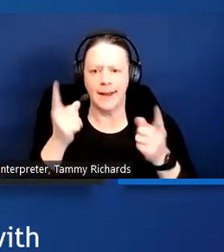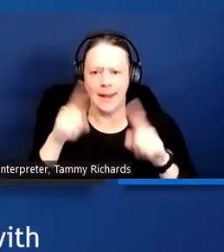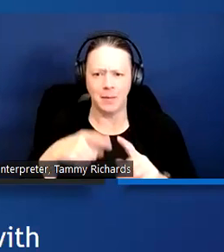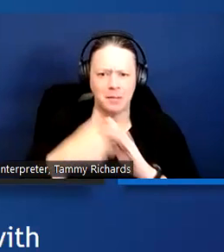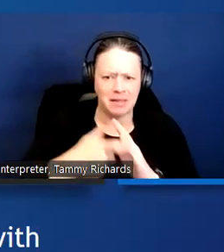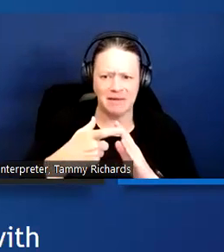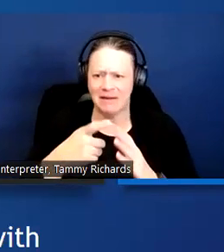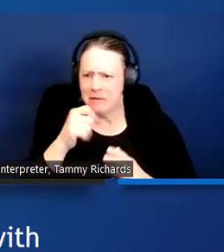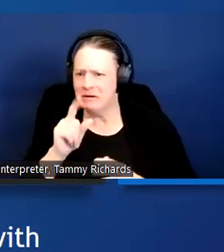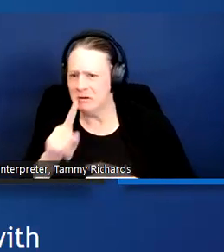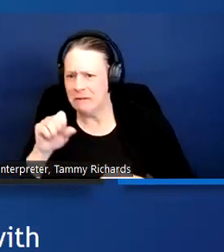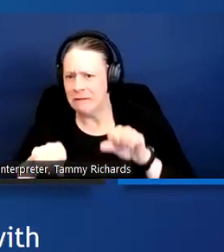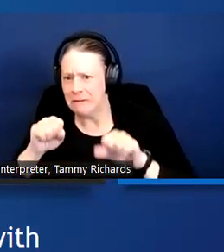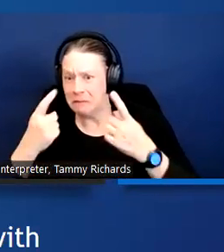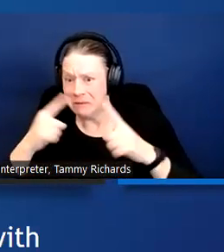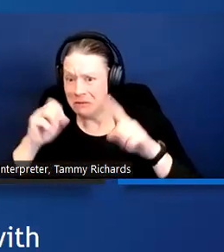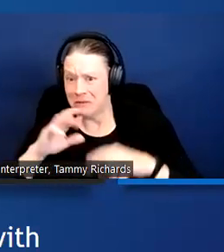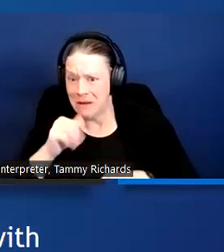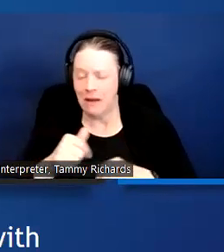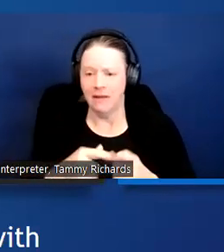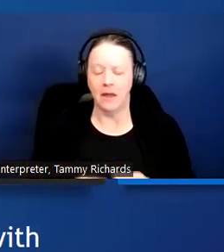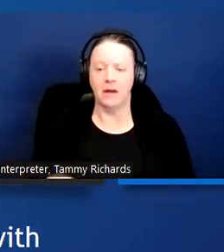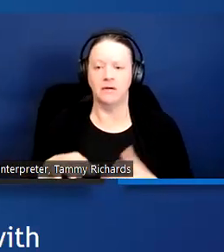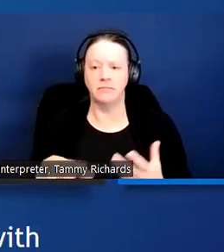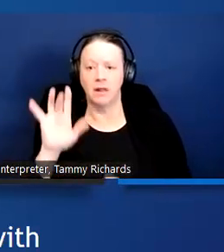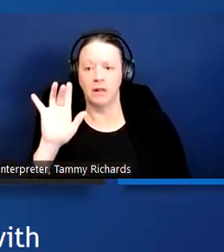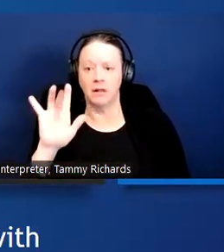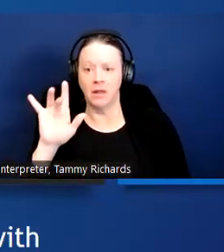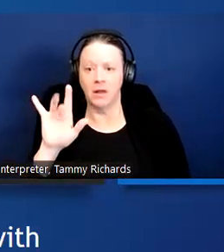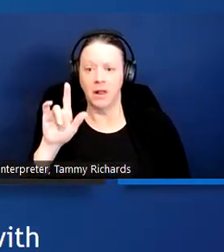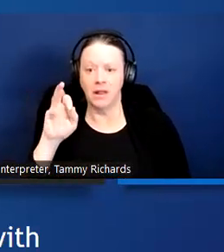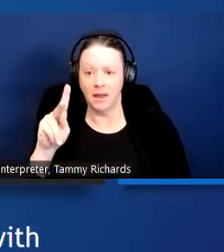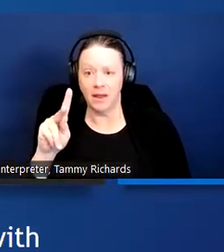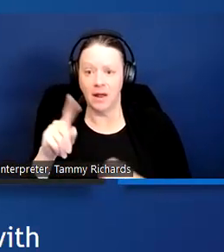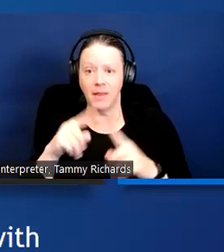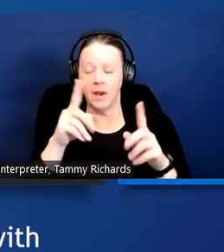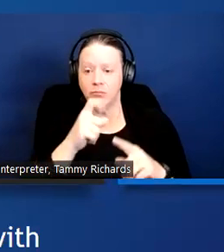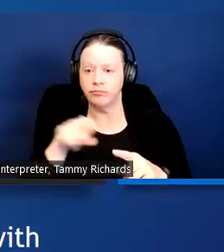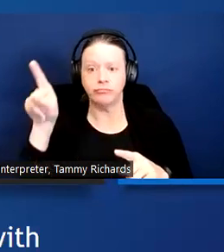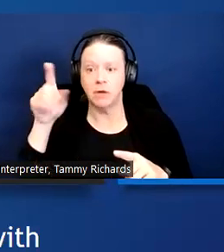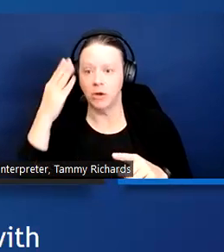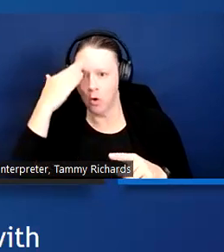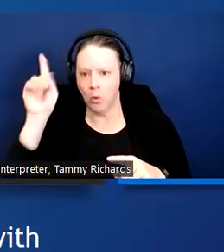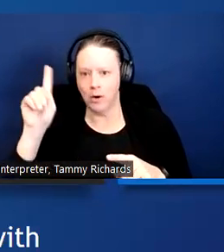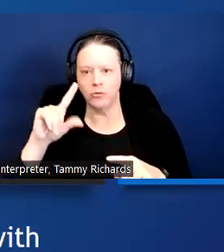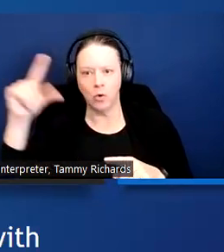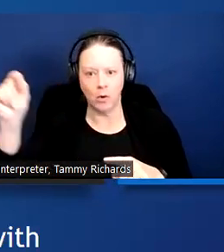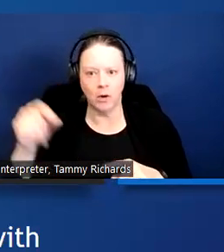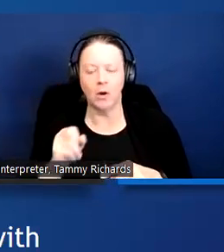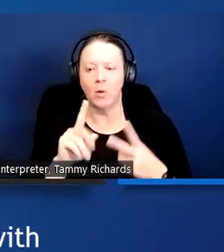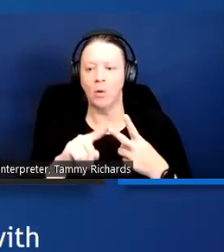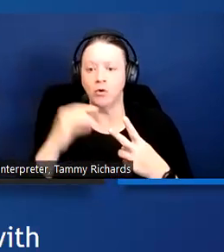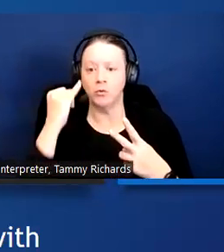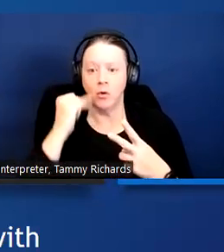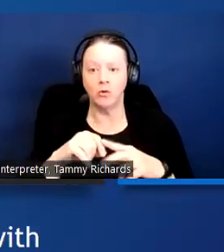happened, they're able to click a link and they'll know where it's going. Or when they're submitting a form